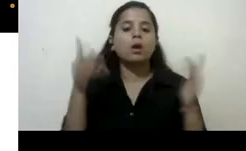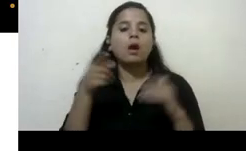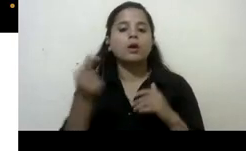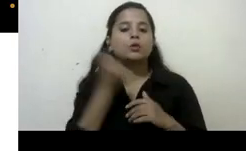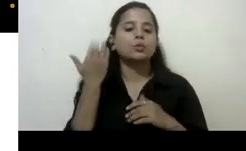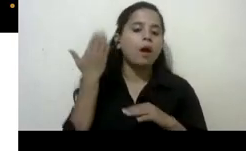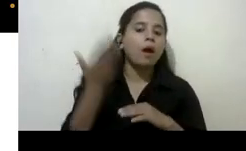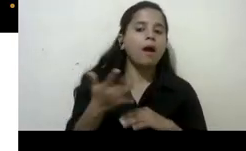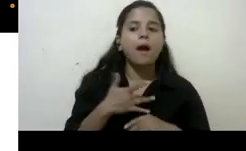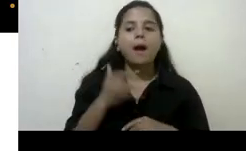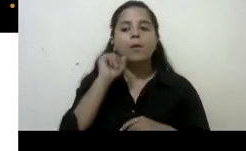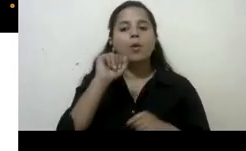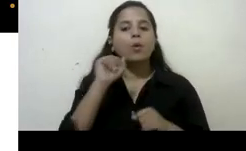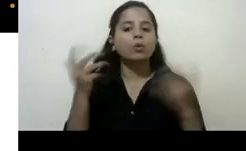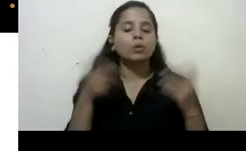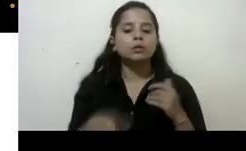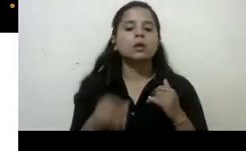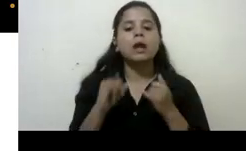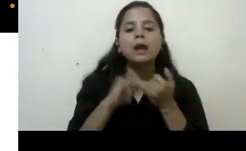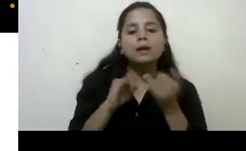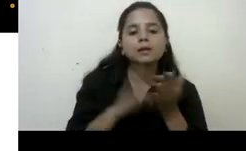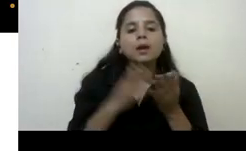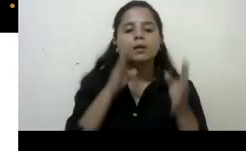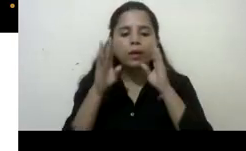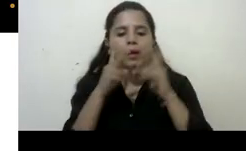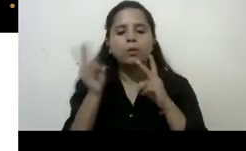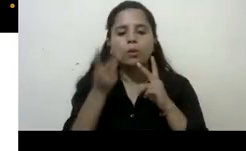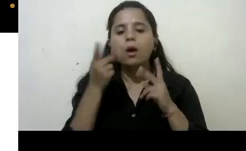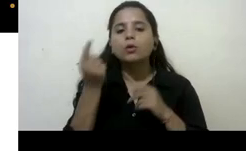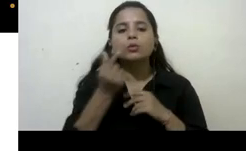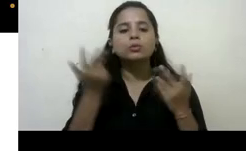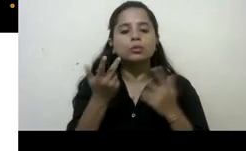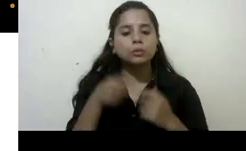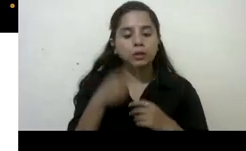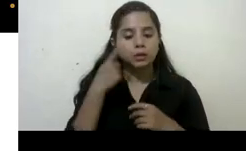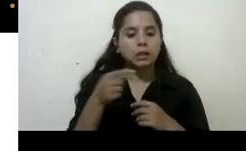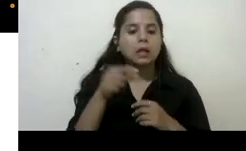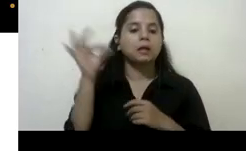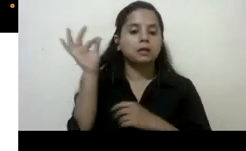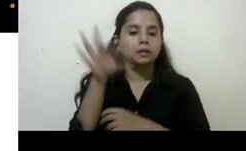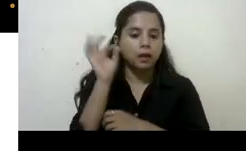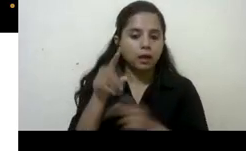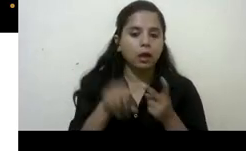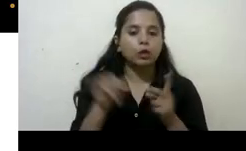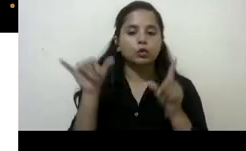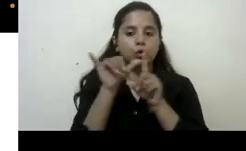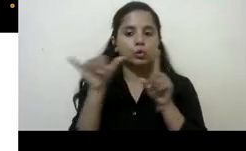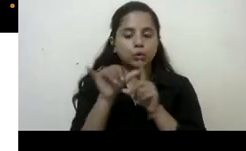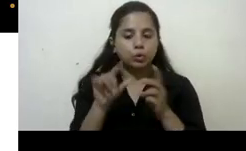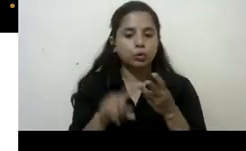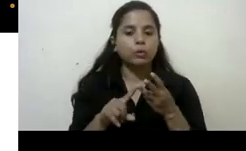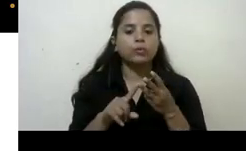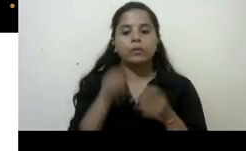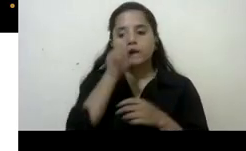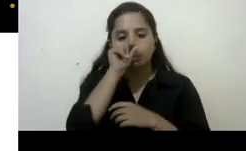established through social media as well. Fine. Swapna is saying Telegram, YouTube, nice.